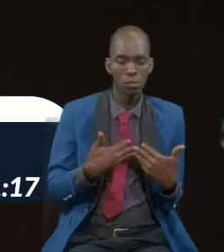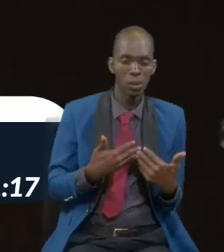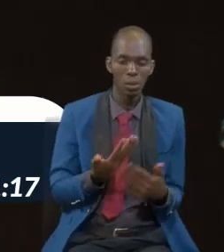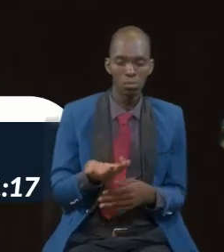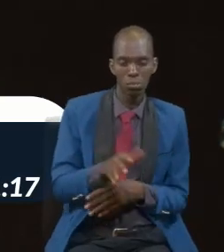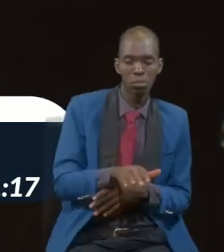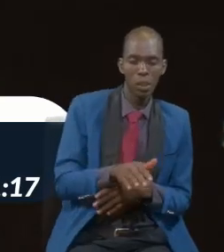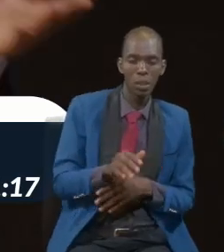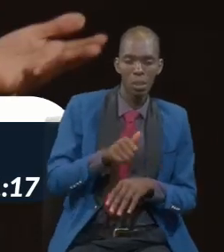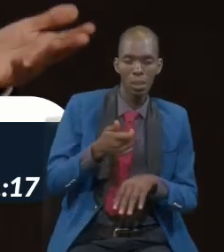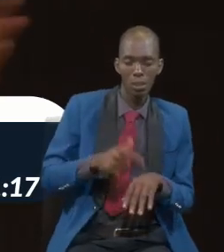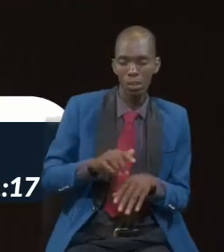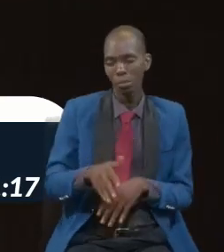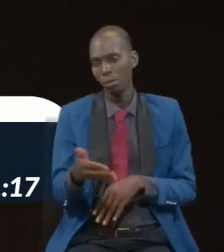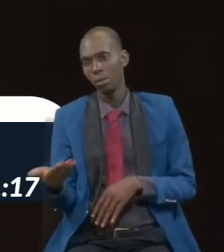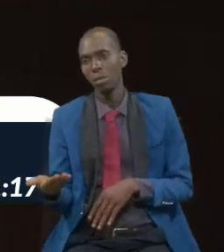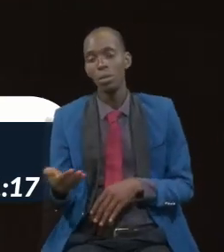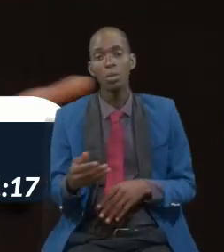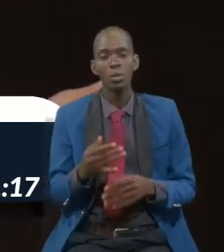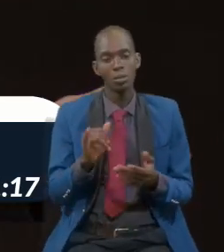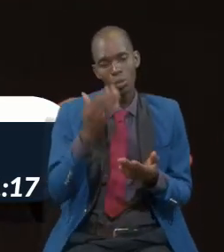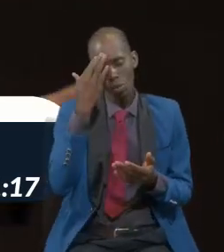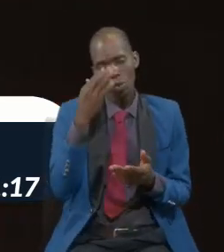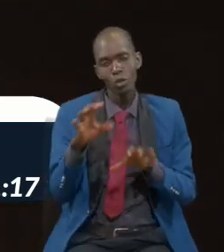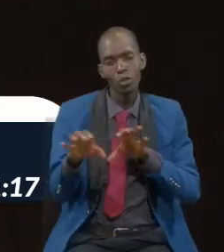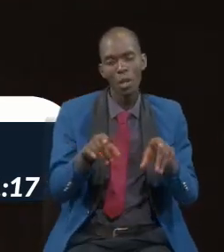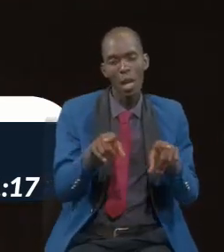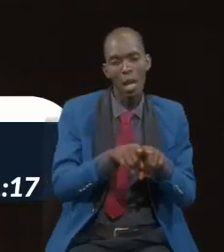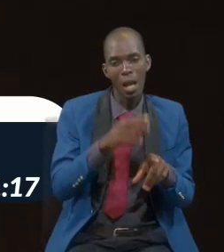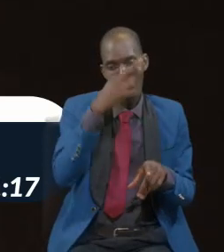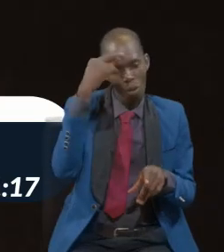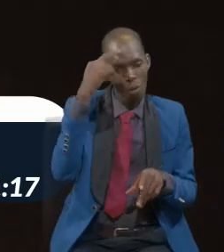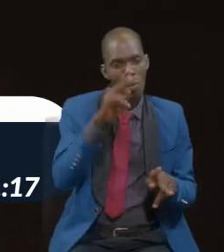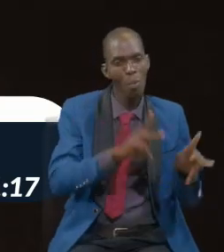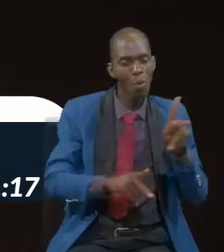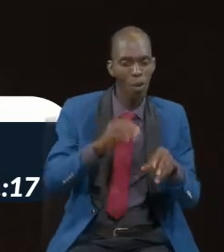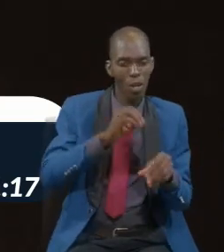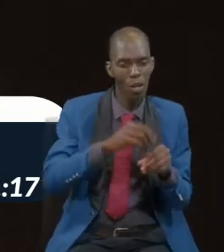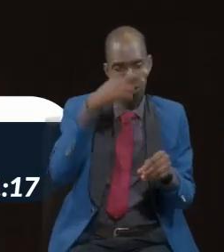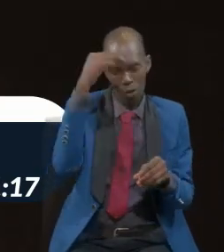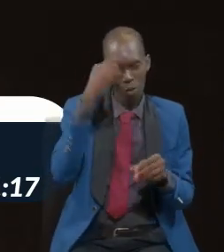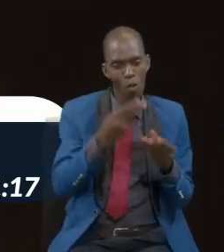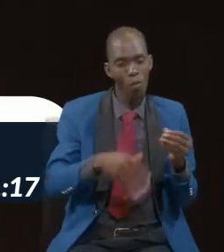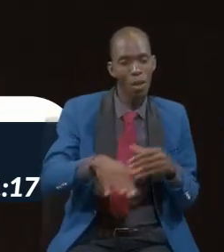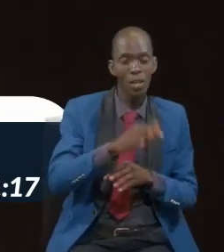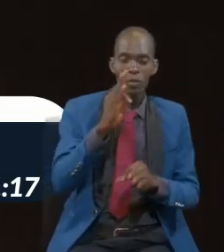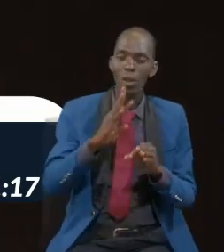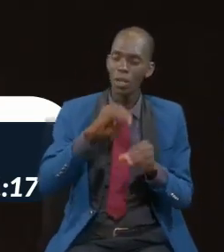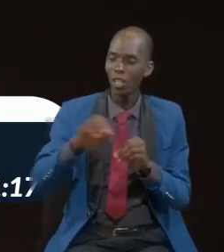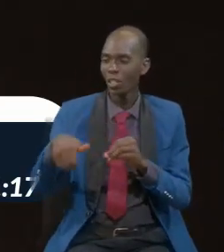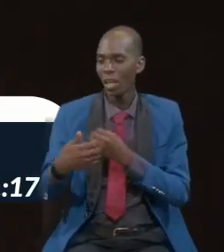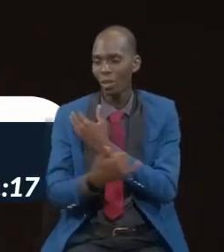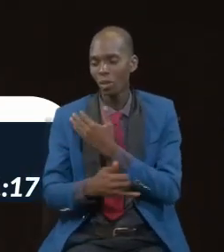time when you in Rome do or the Romans do and when you are you know in another place Babylon doers the